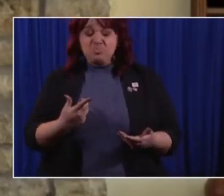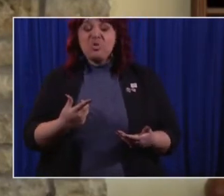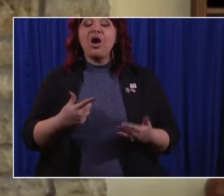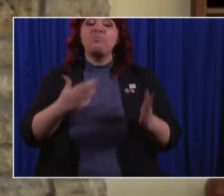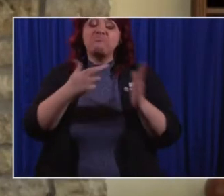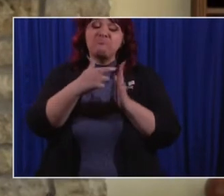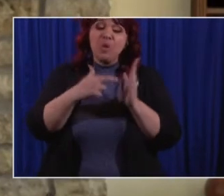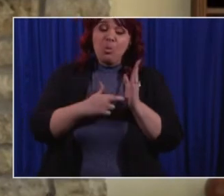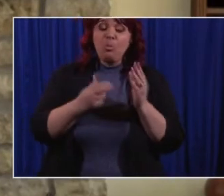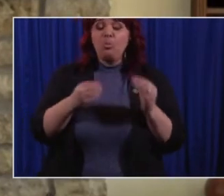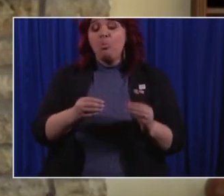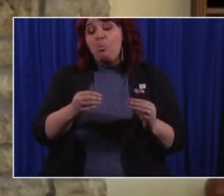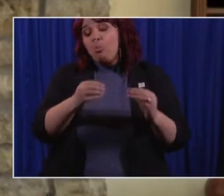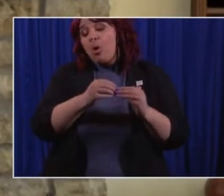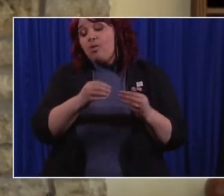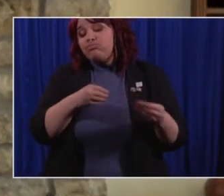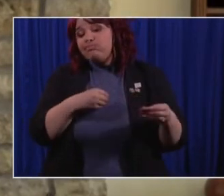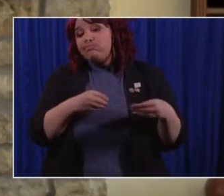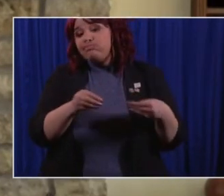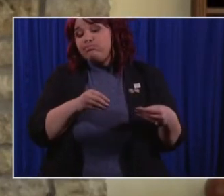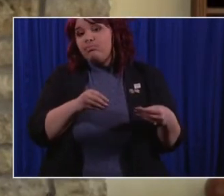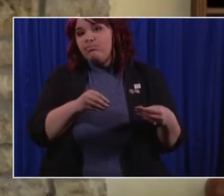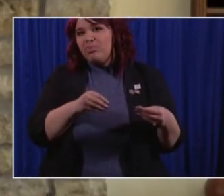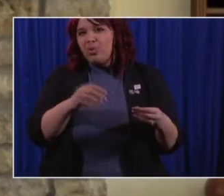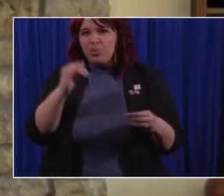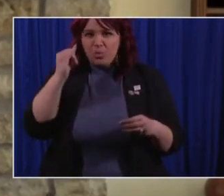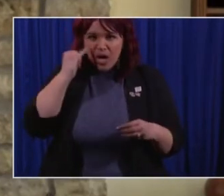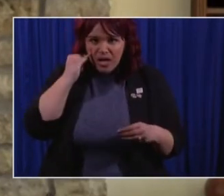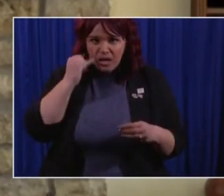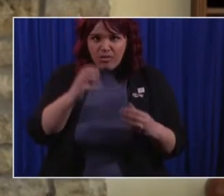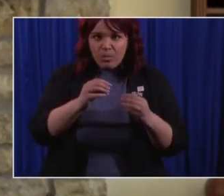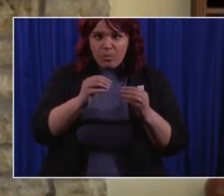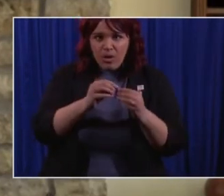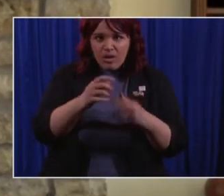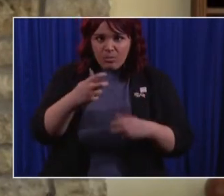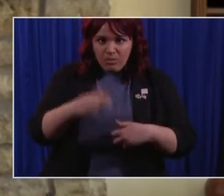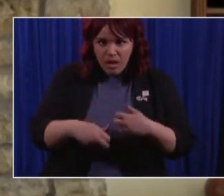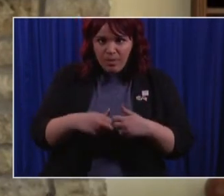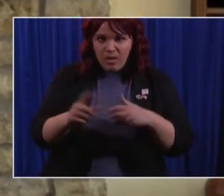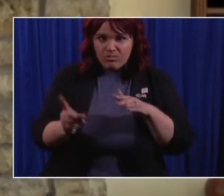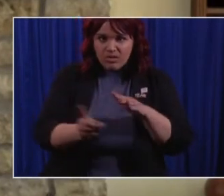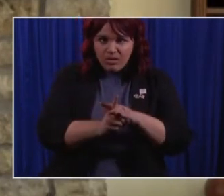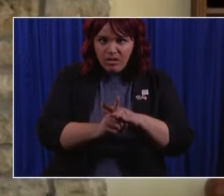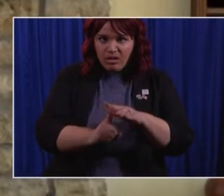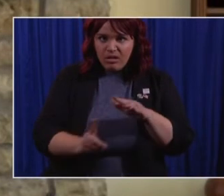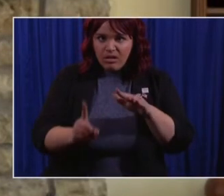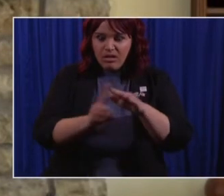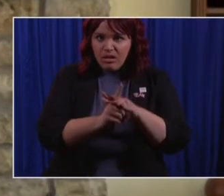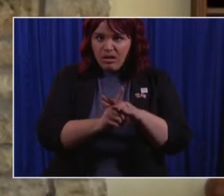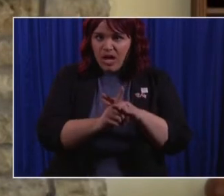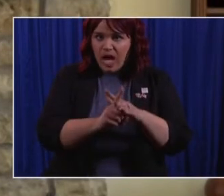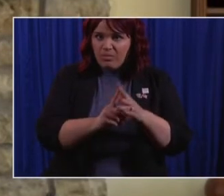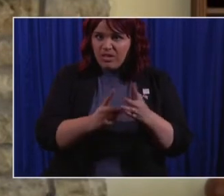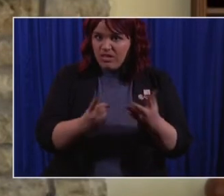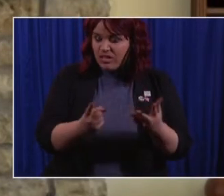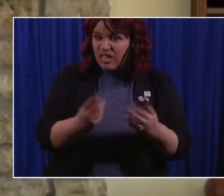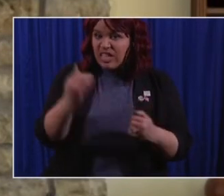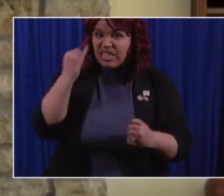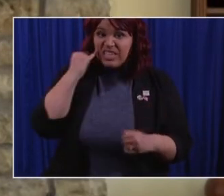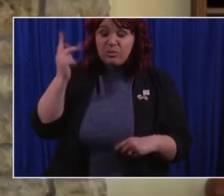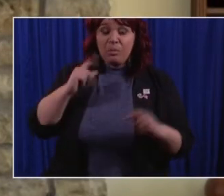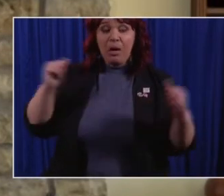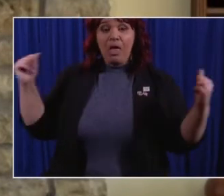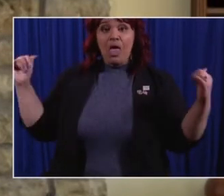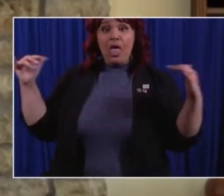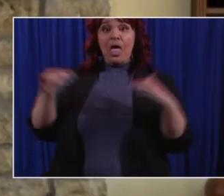ago. What if things don't go that direction? Is there a possibility that gathering crowds like this could make cases go up? And